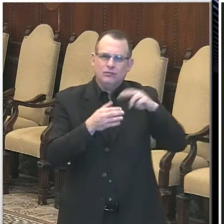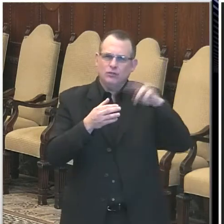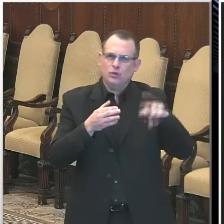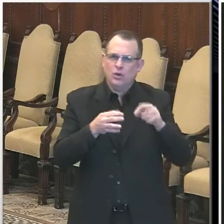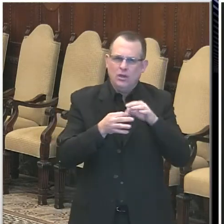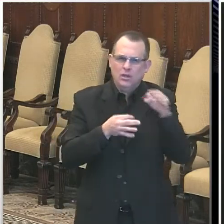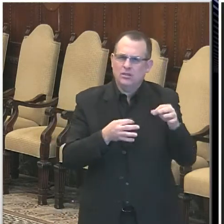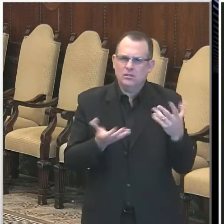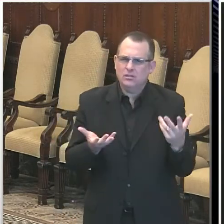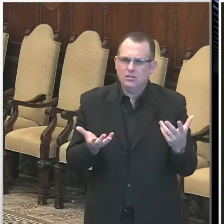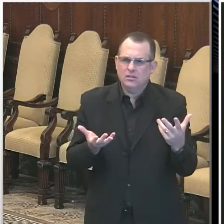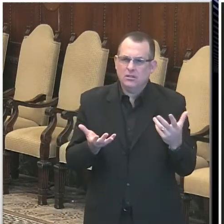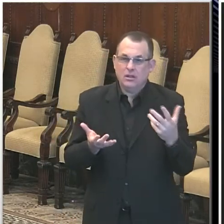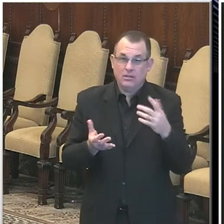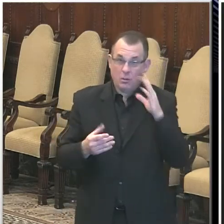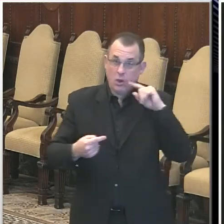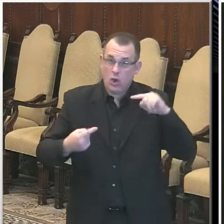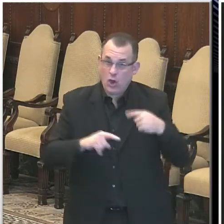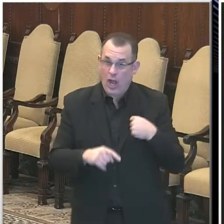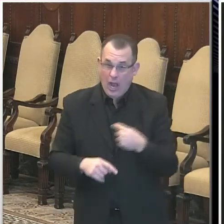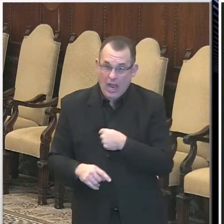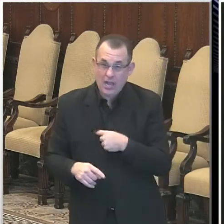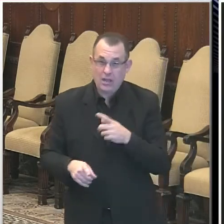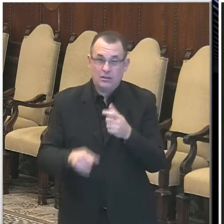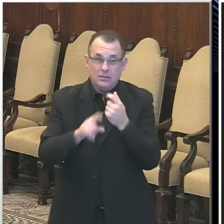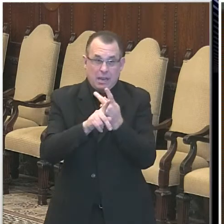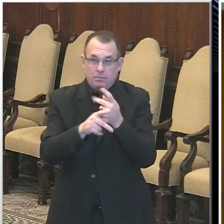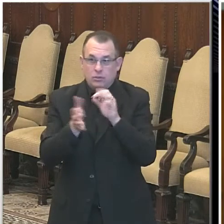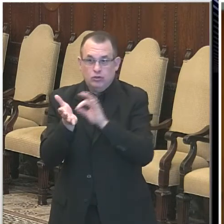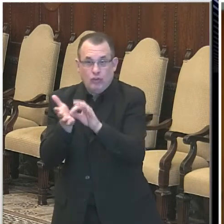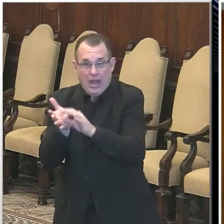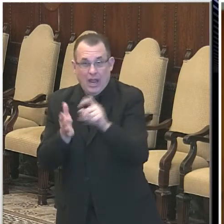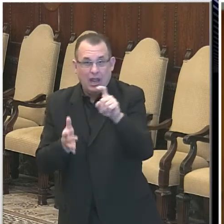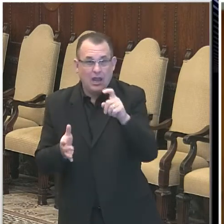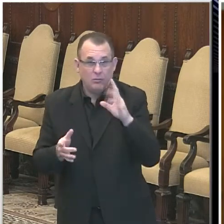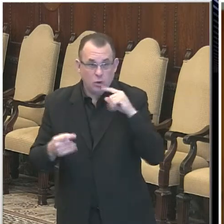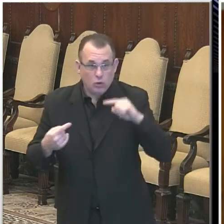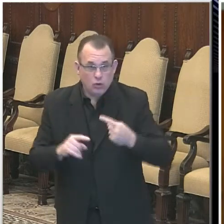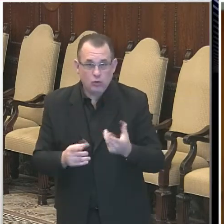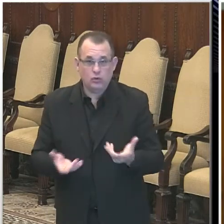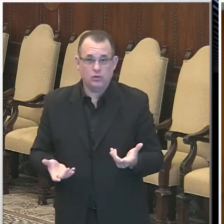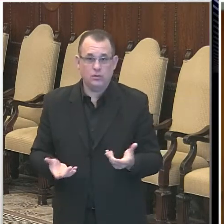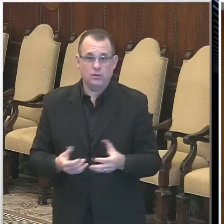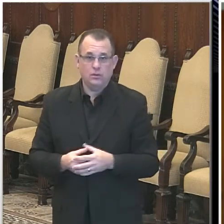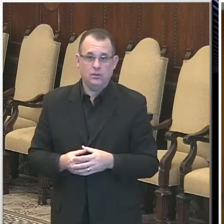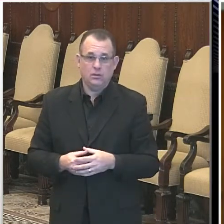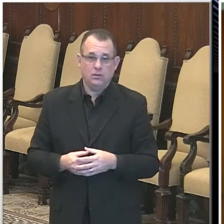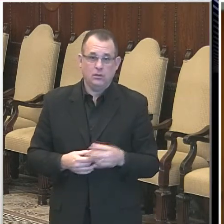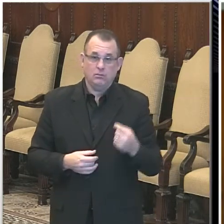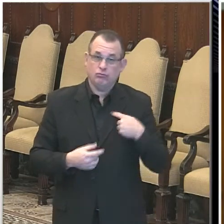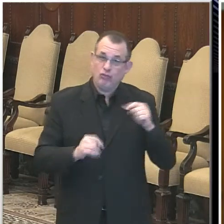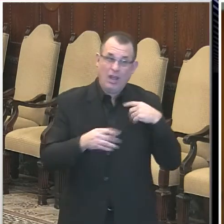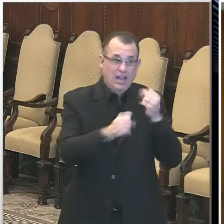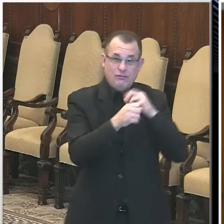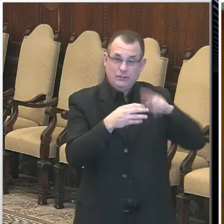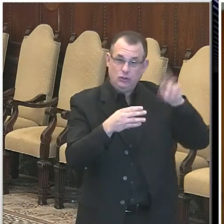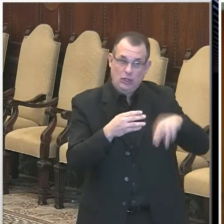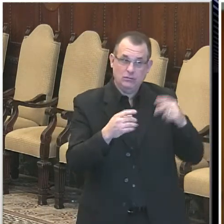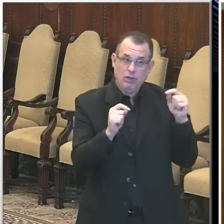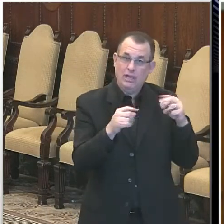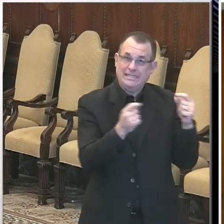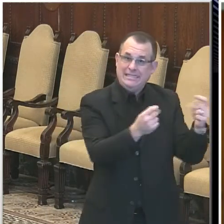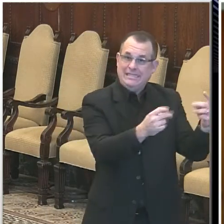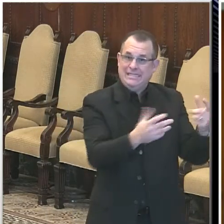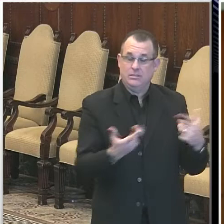ability to track the epidemic in Philadelphia? We certainly would like to get the information quicker. The more quickly we can get the